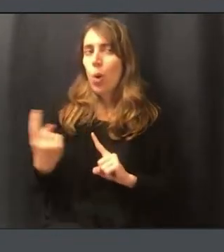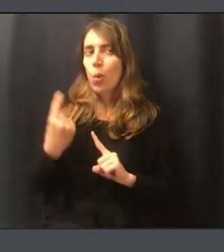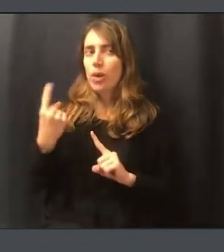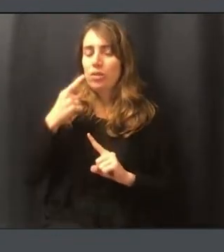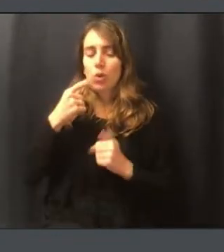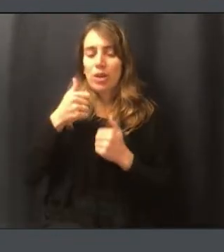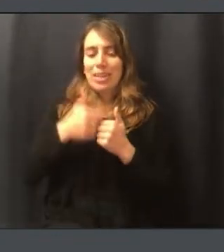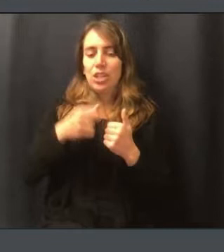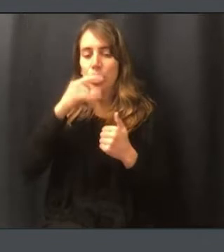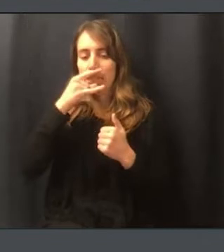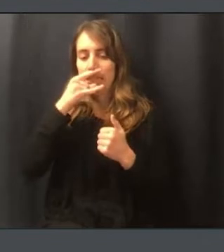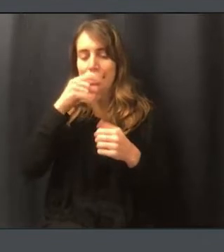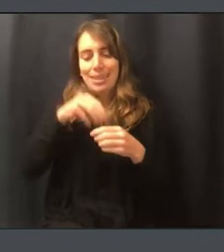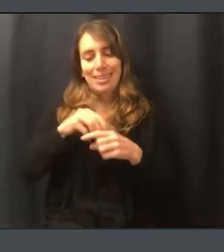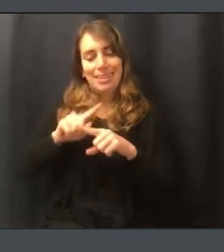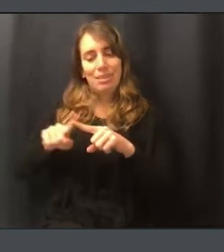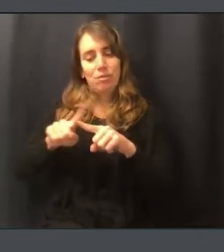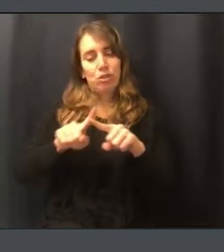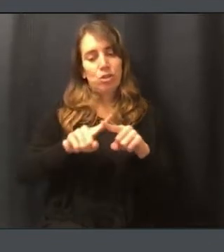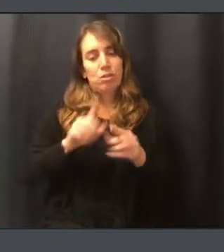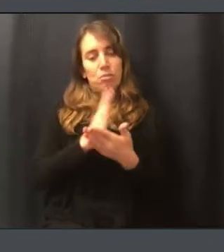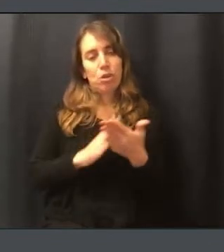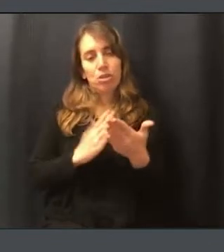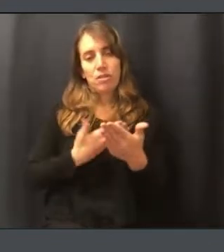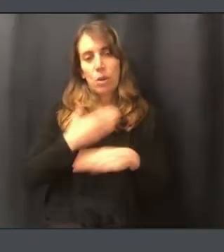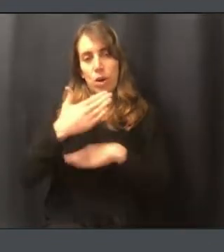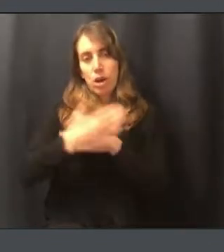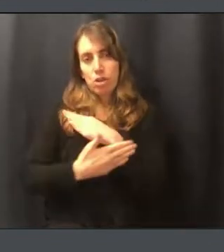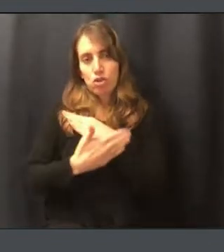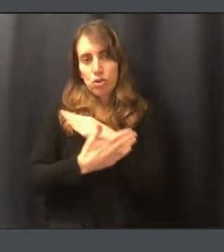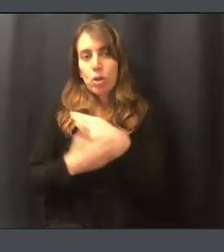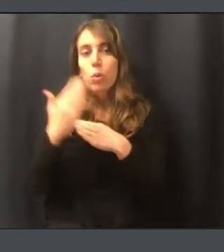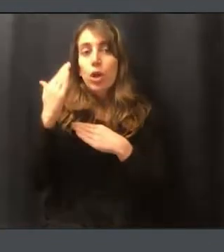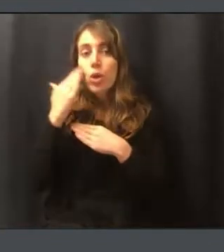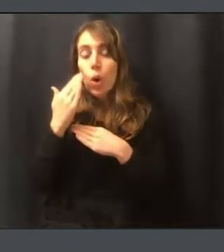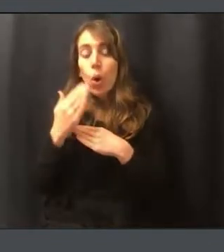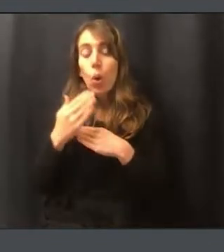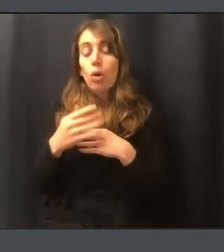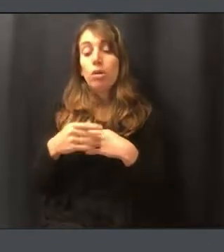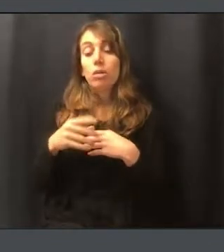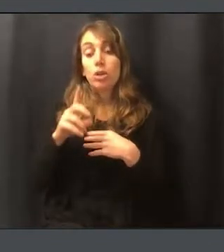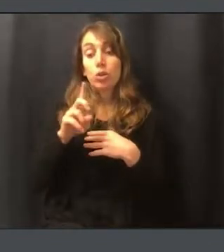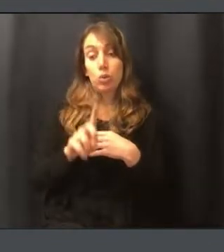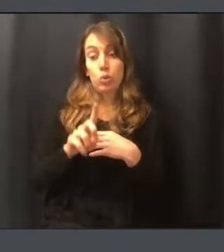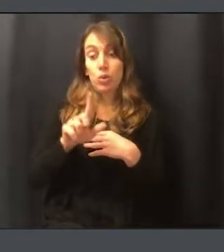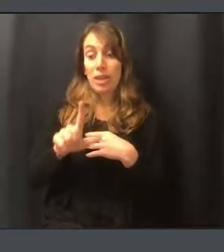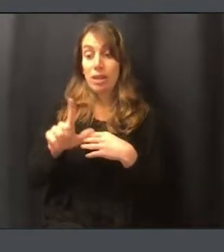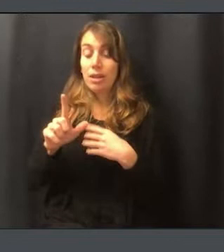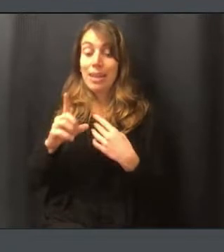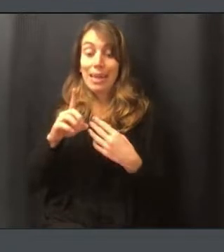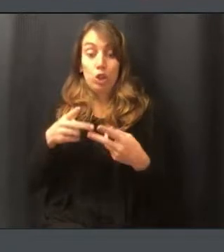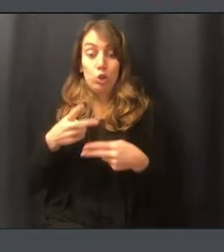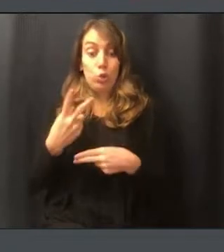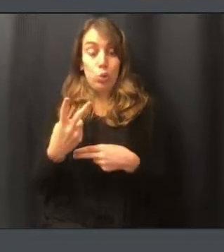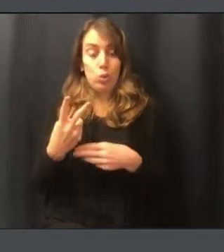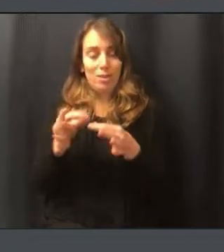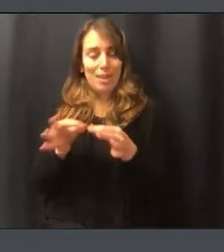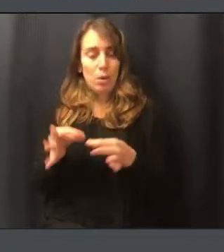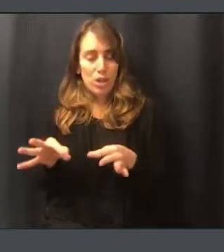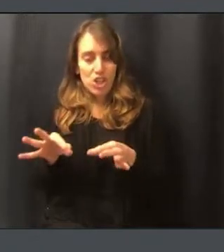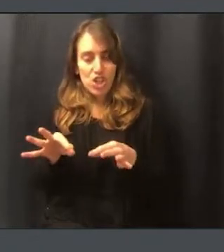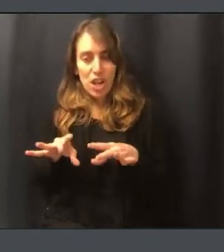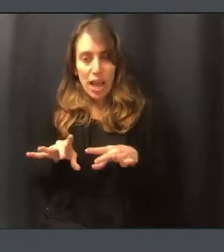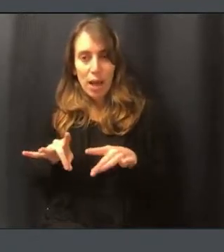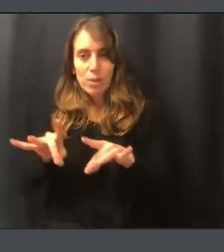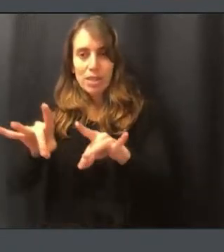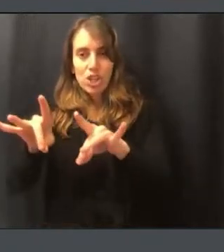in different parts of our country, right? We know that dual language acquisition It's similar in terms of,